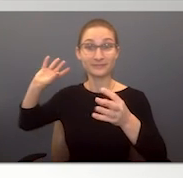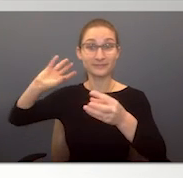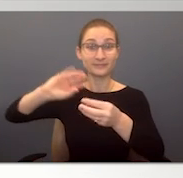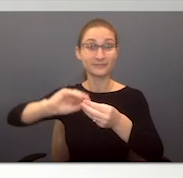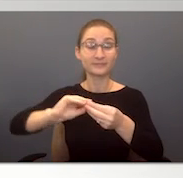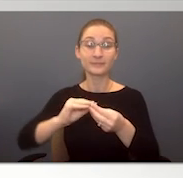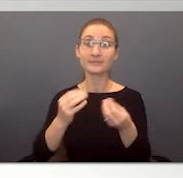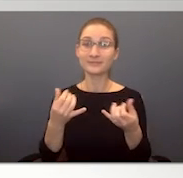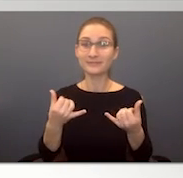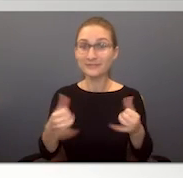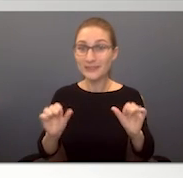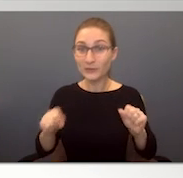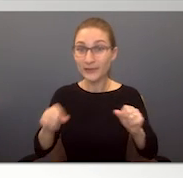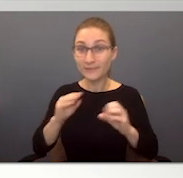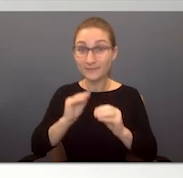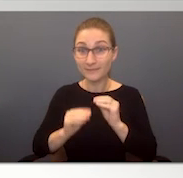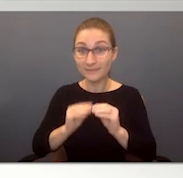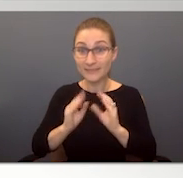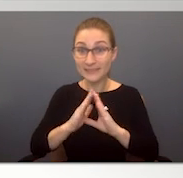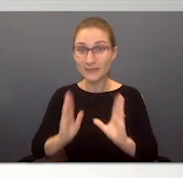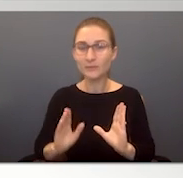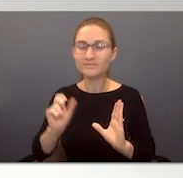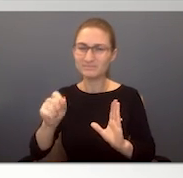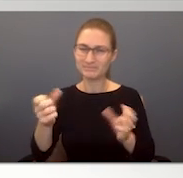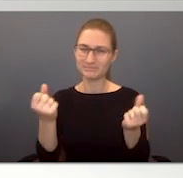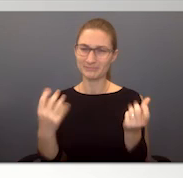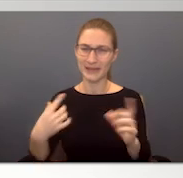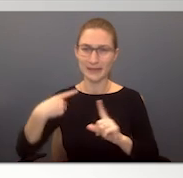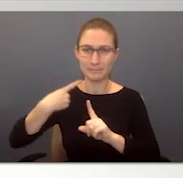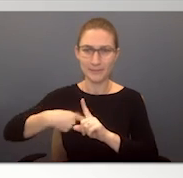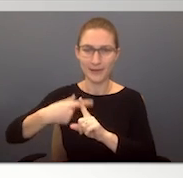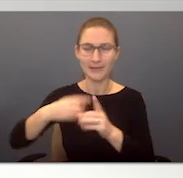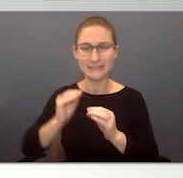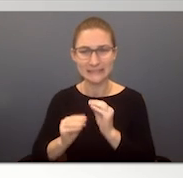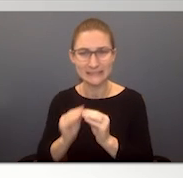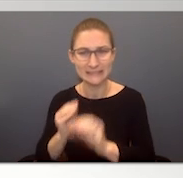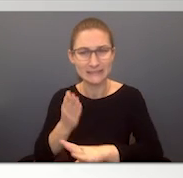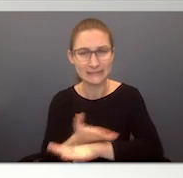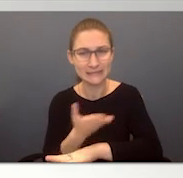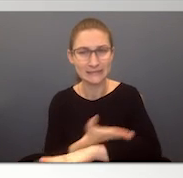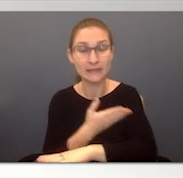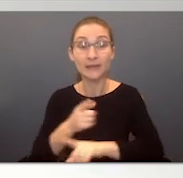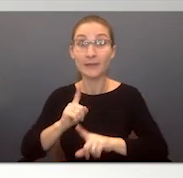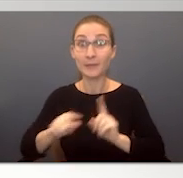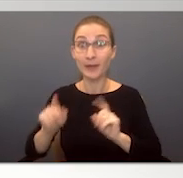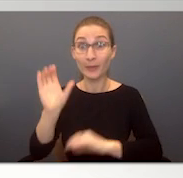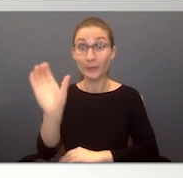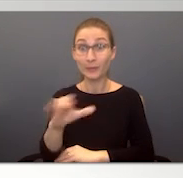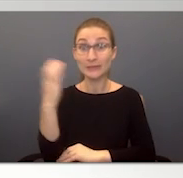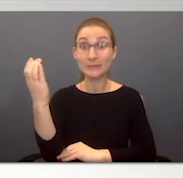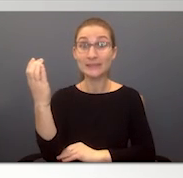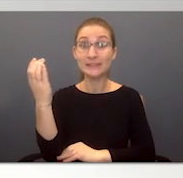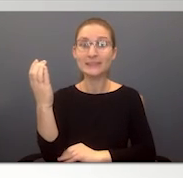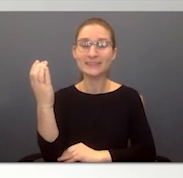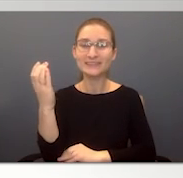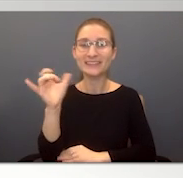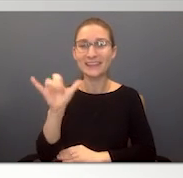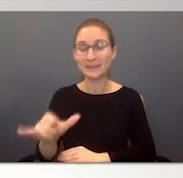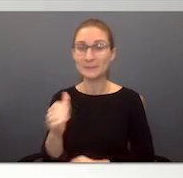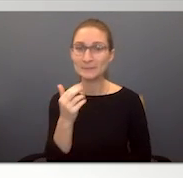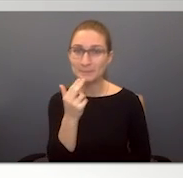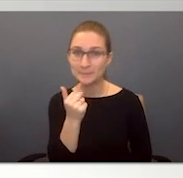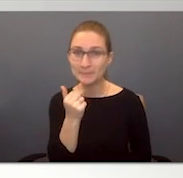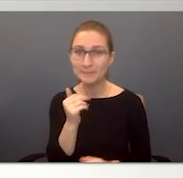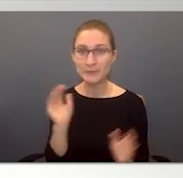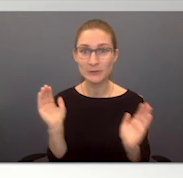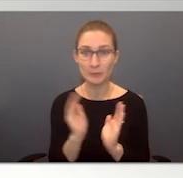And then after all that, they were able to fix the house, even though it was a couple months later, but that was our Christmas that year,